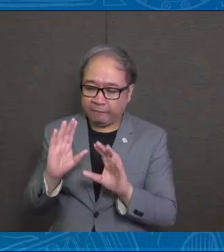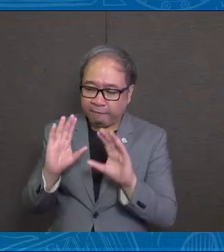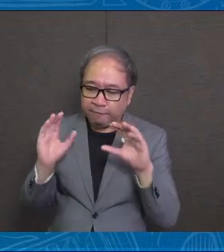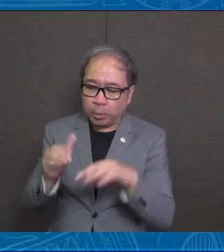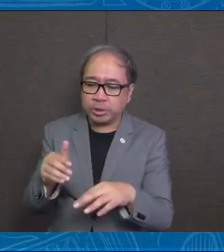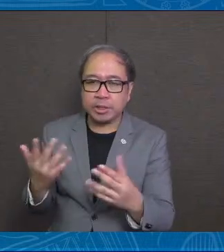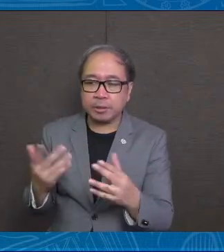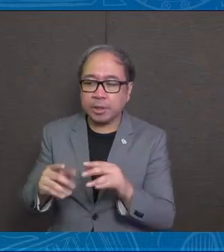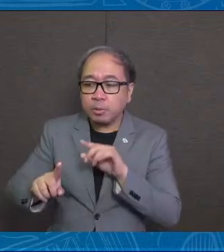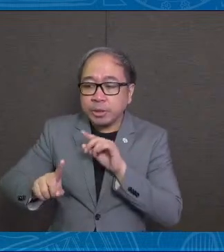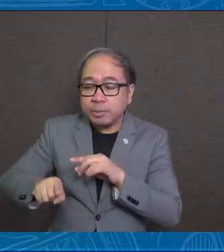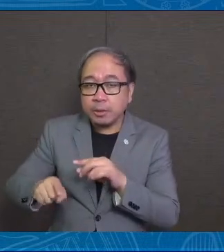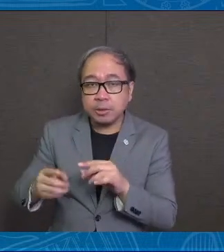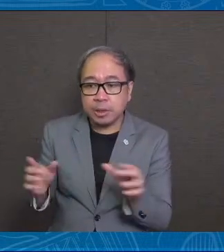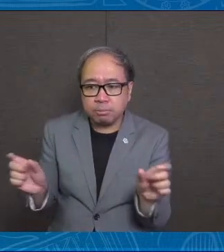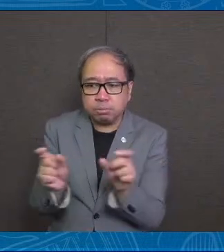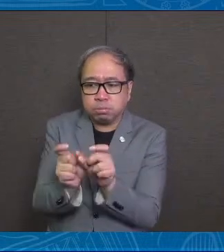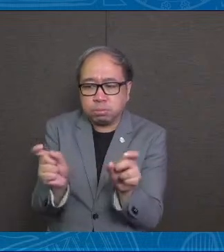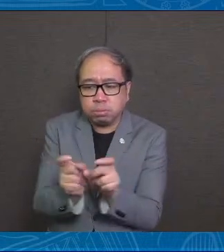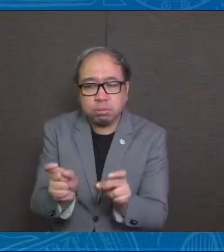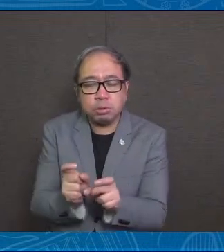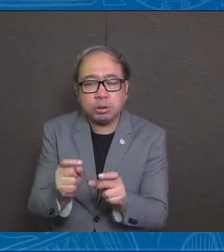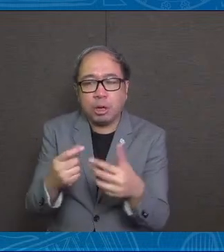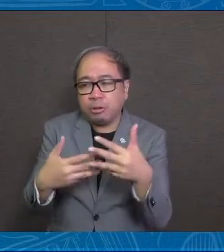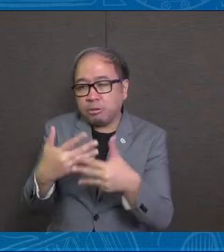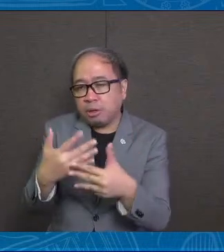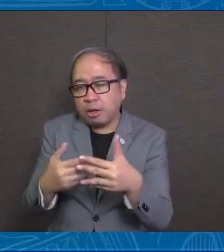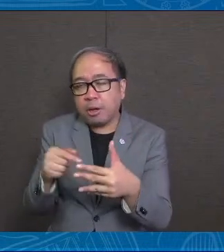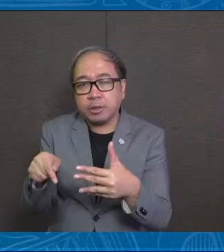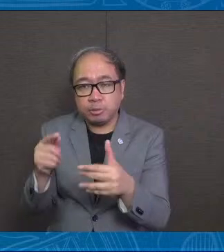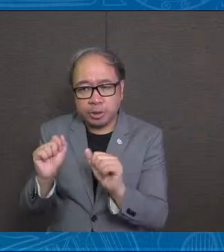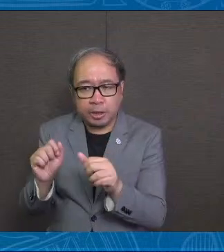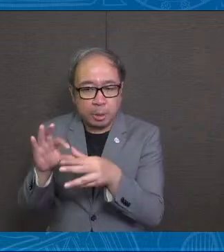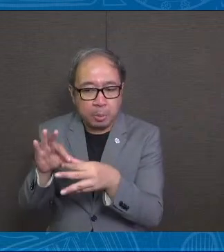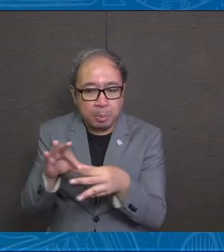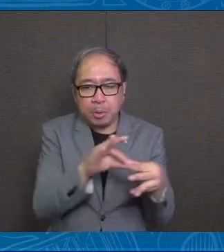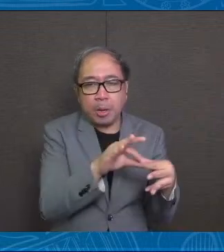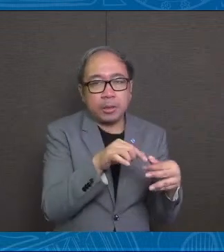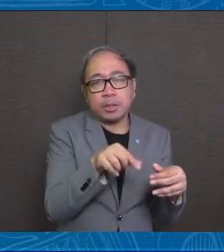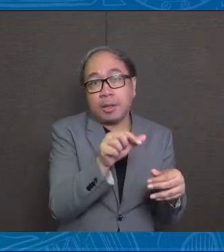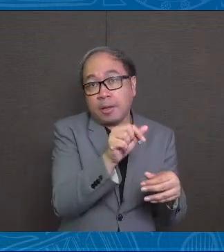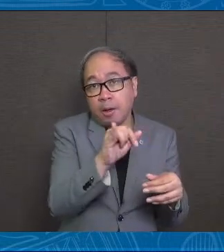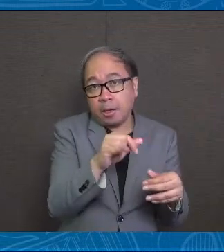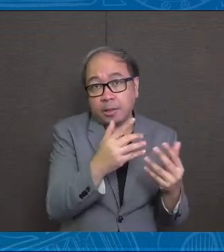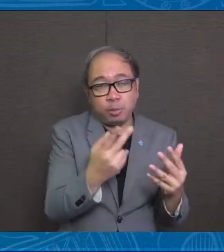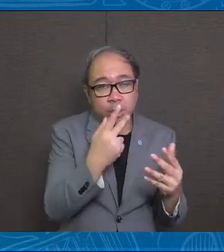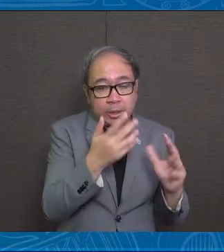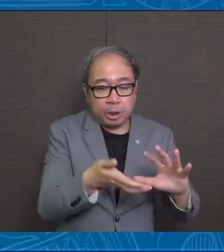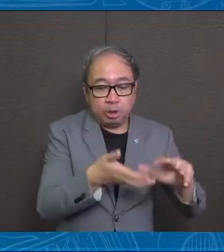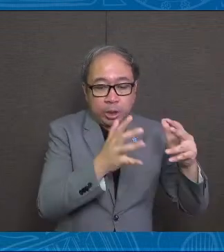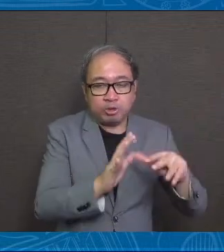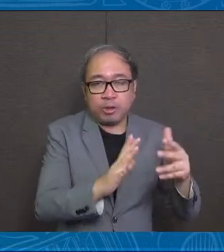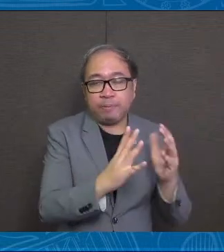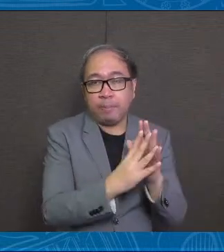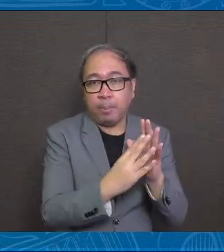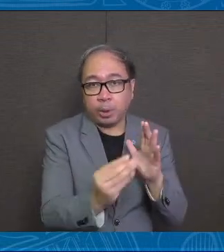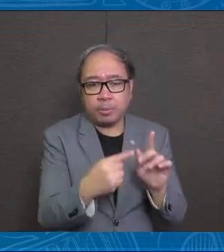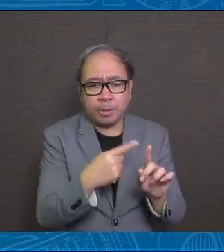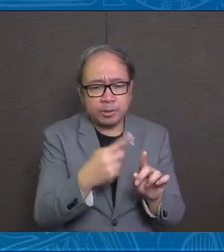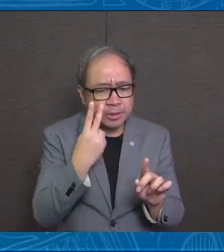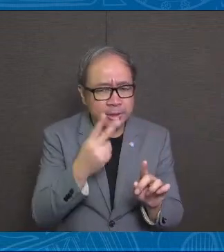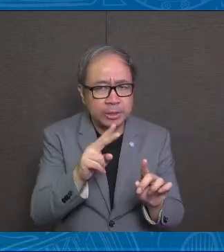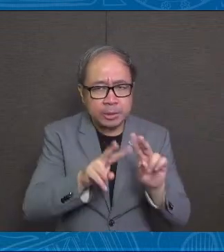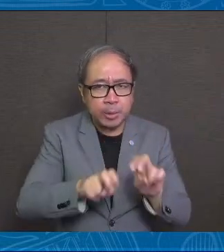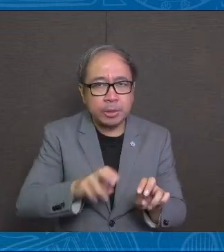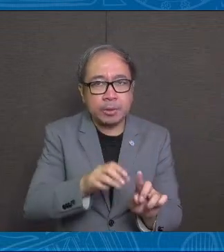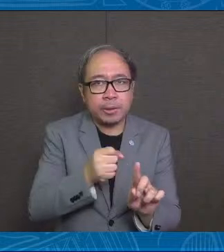also AI to clean up the data we can plug into existing catastrophe models and do modeling and financial impacts and also economic impacts.